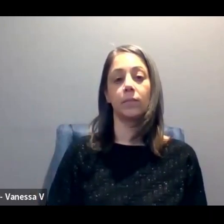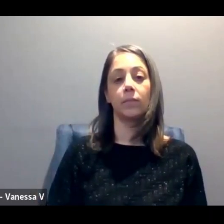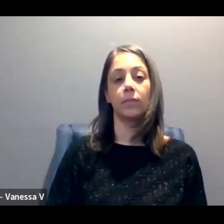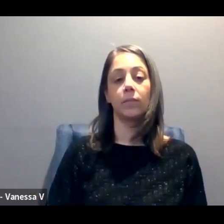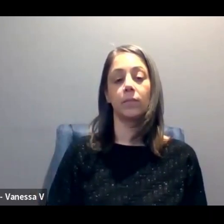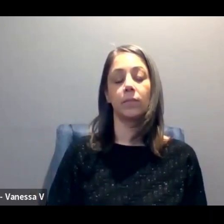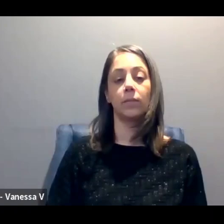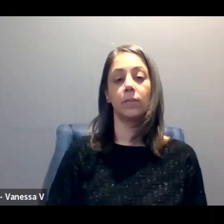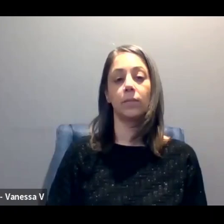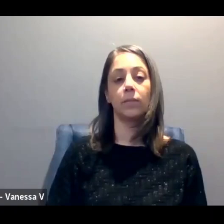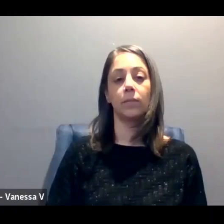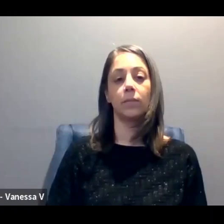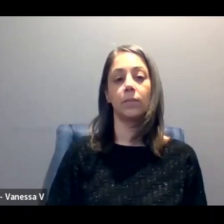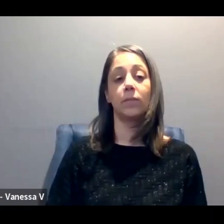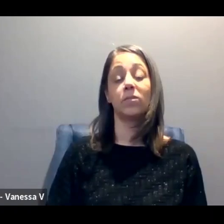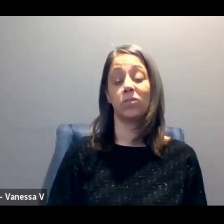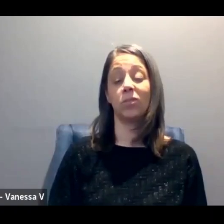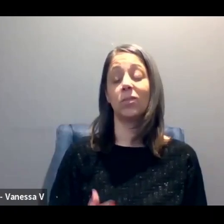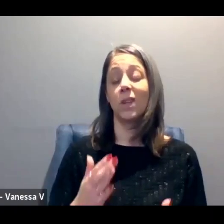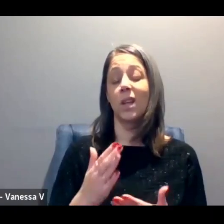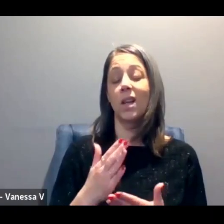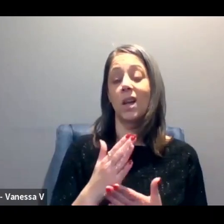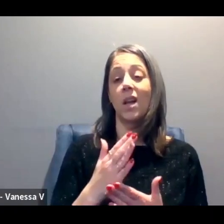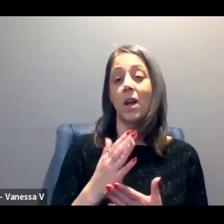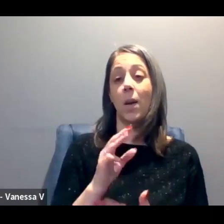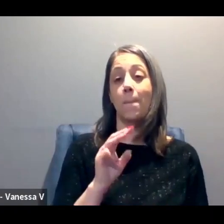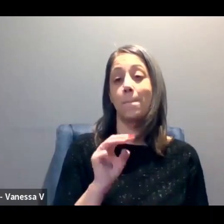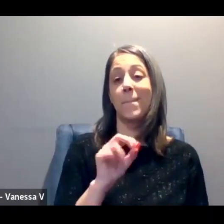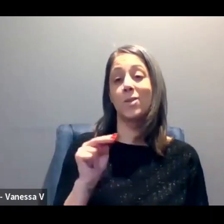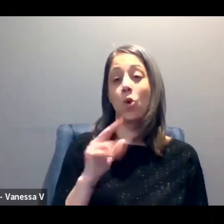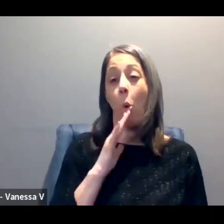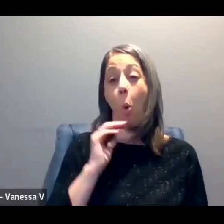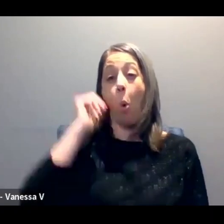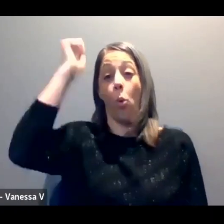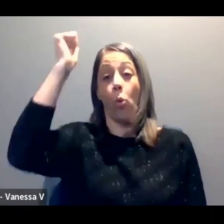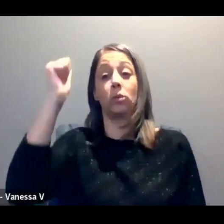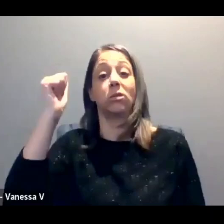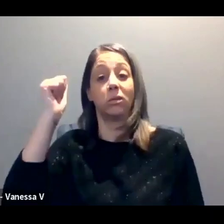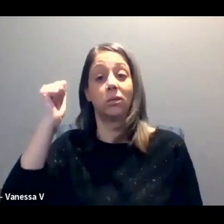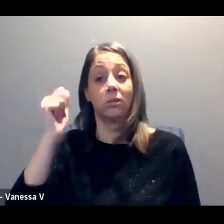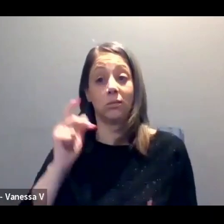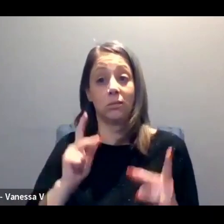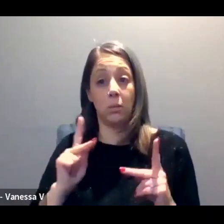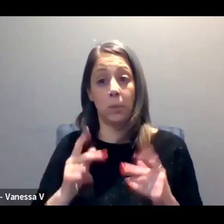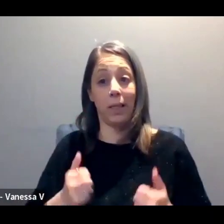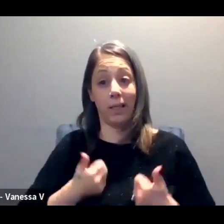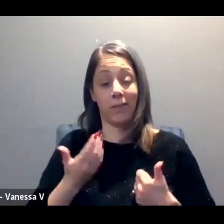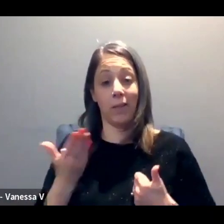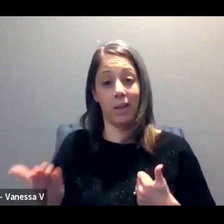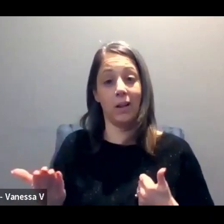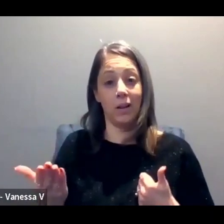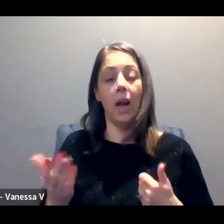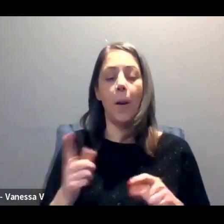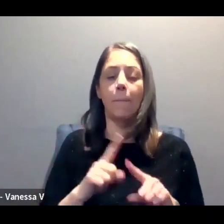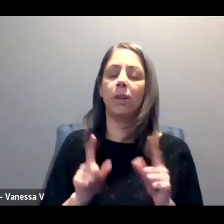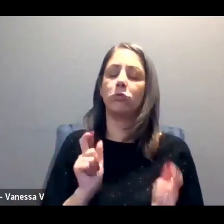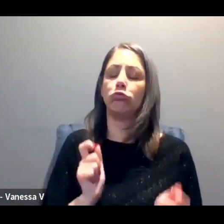We have some of the Minnesota's oldest residents in one of our counties, actually, but it's actually changing